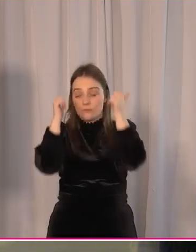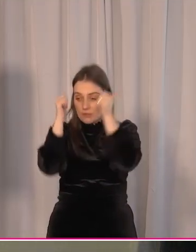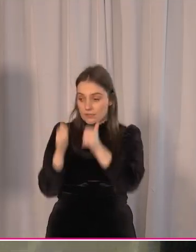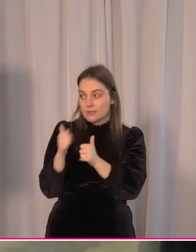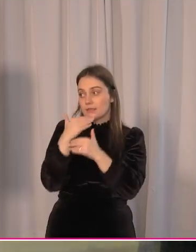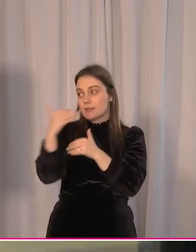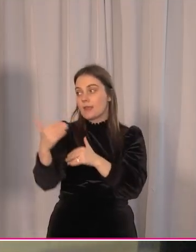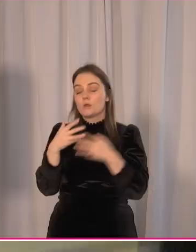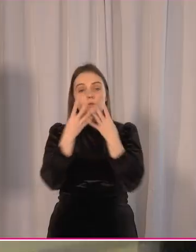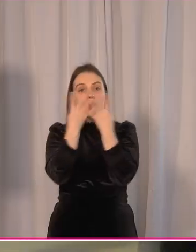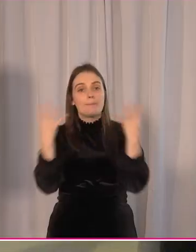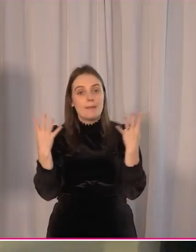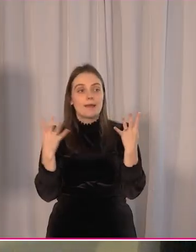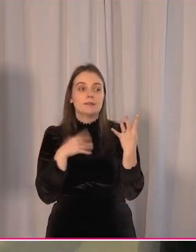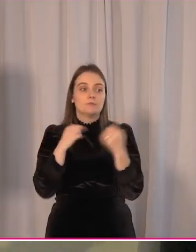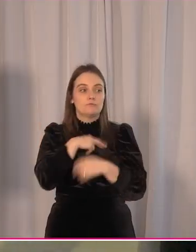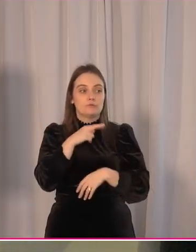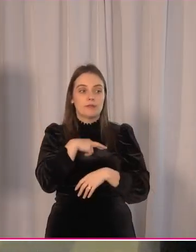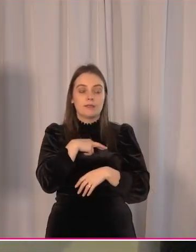all the panel members for a really